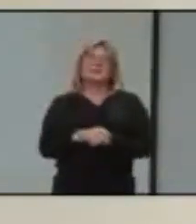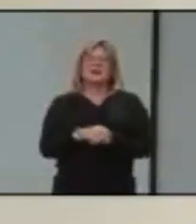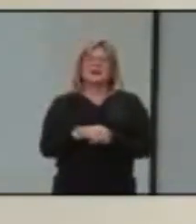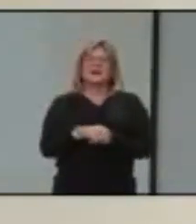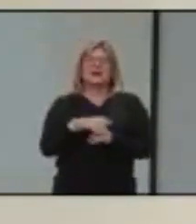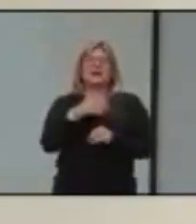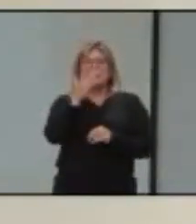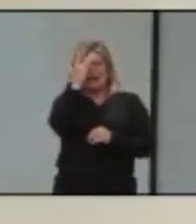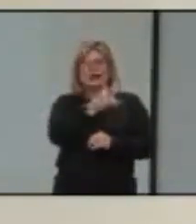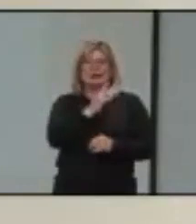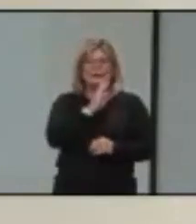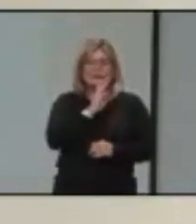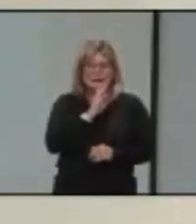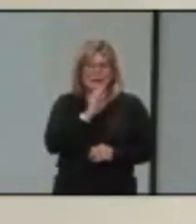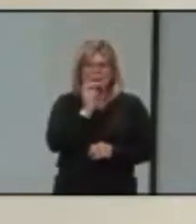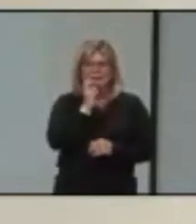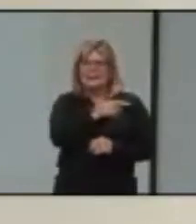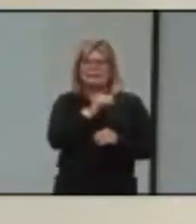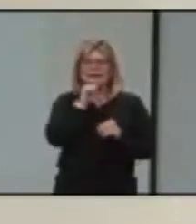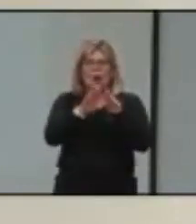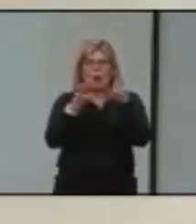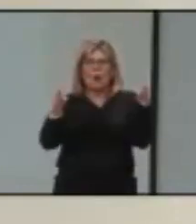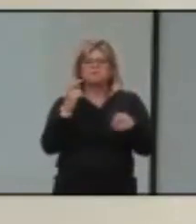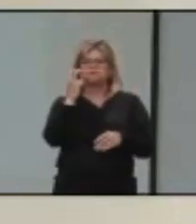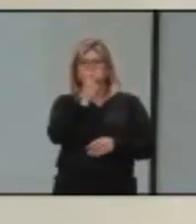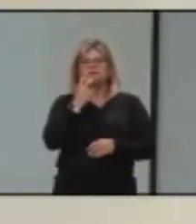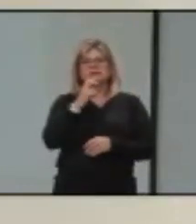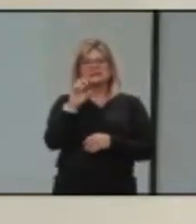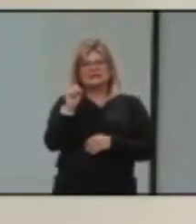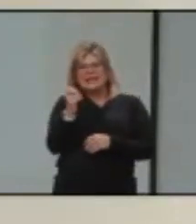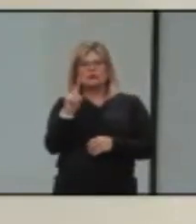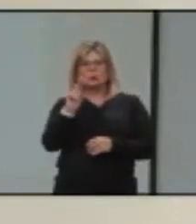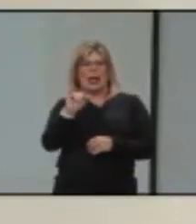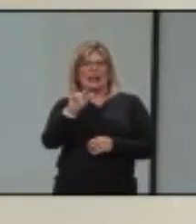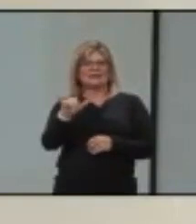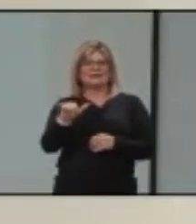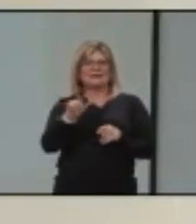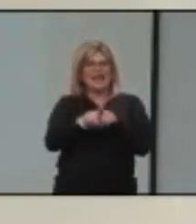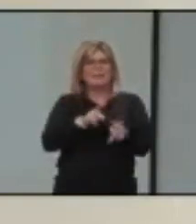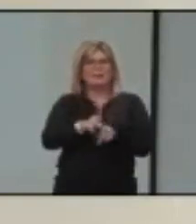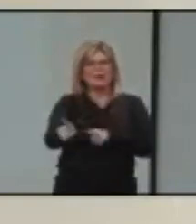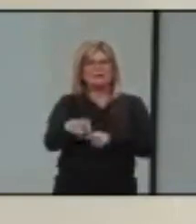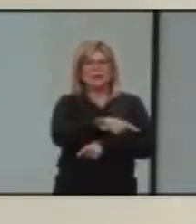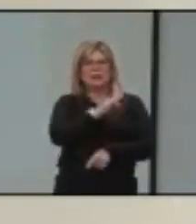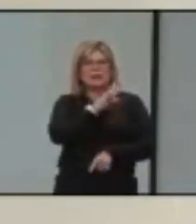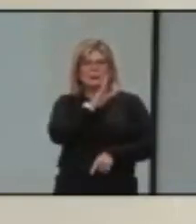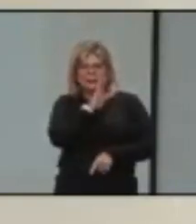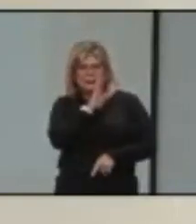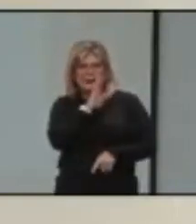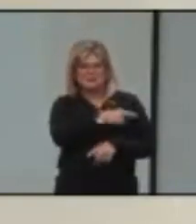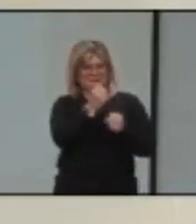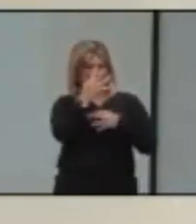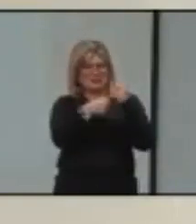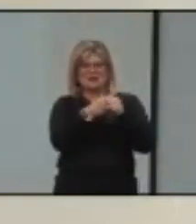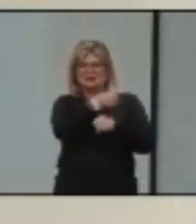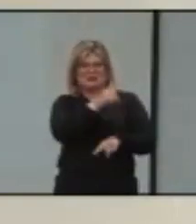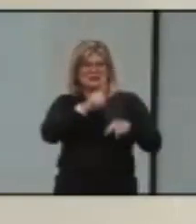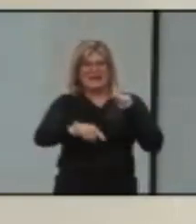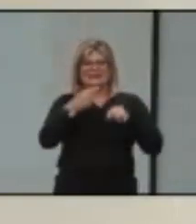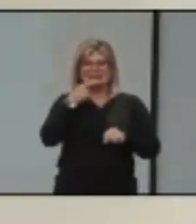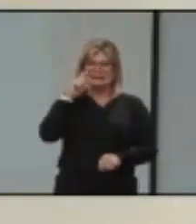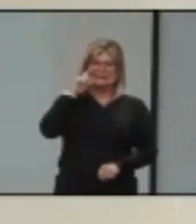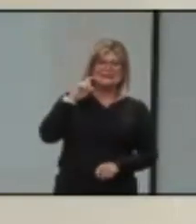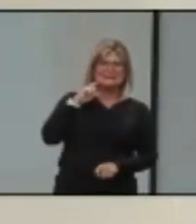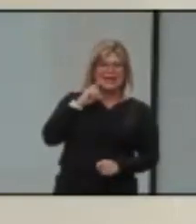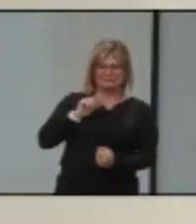sort of like mumbled sexually instead of just asking the question, right? Like a professional. You went to all those years of medical school. You can't say